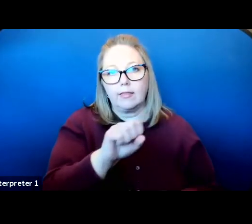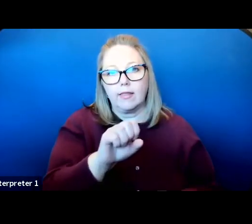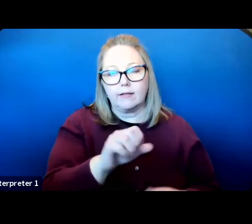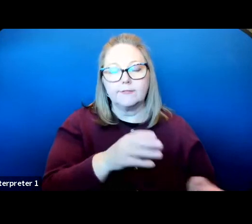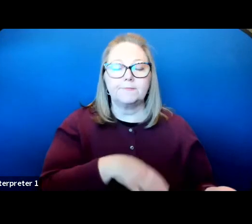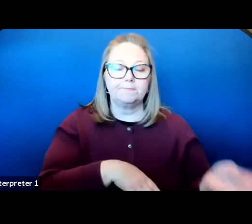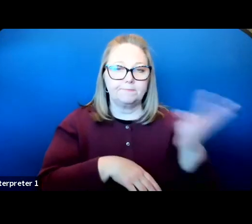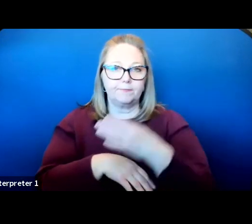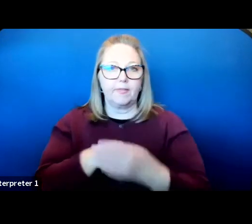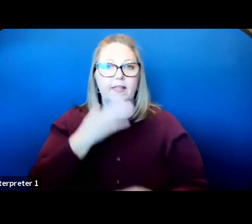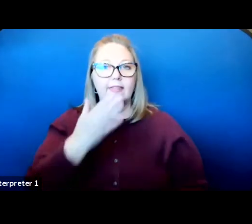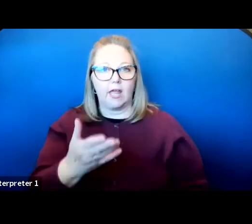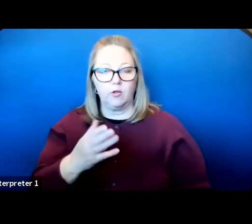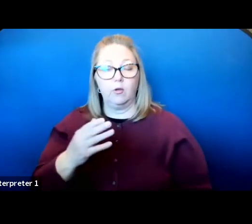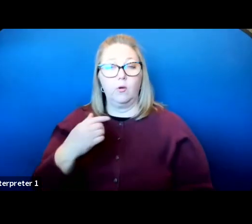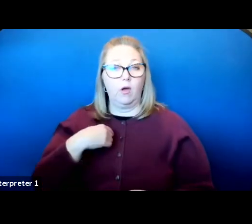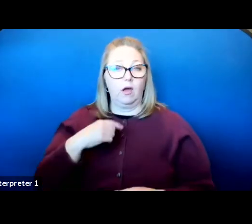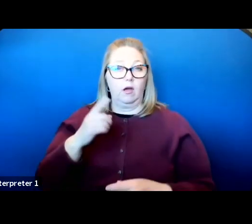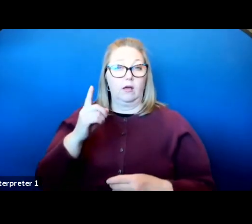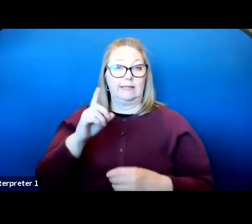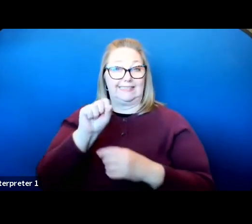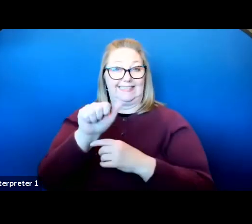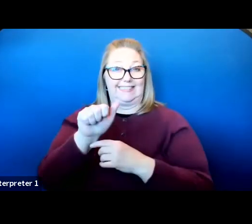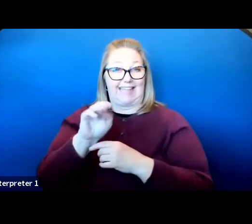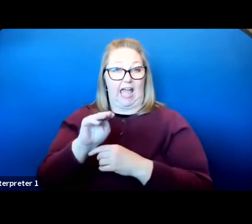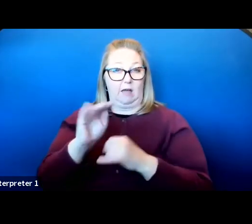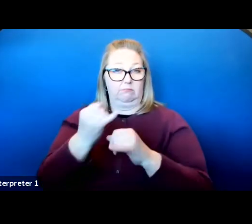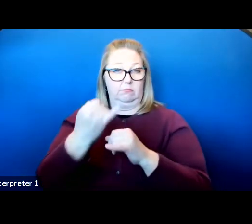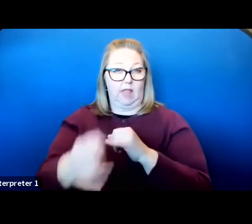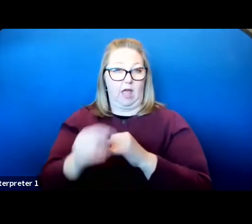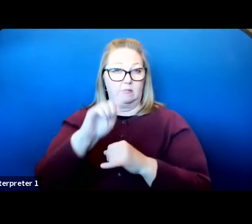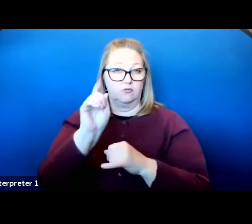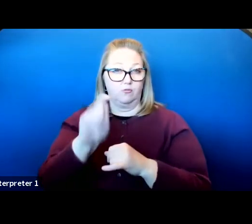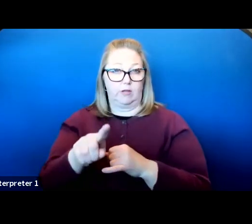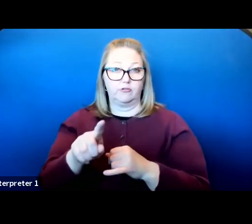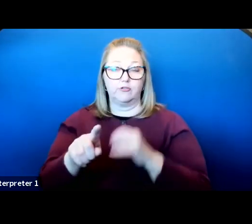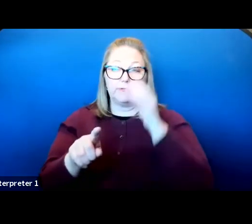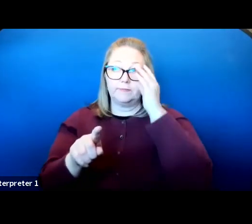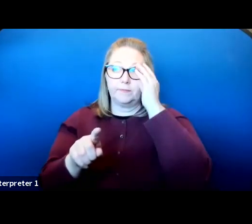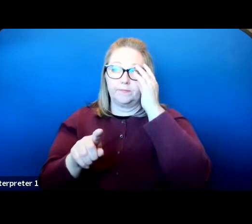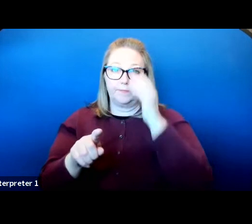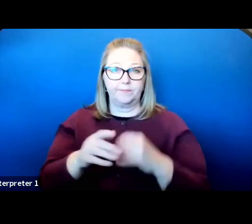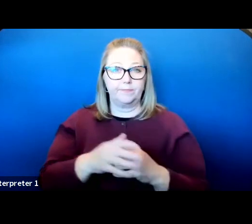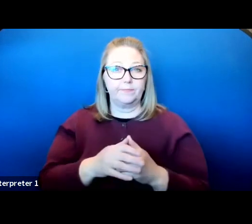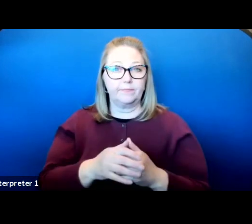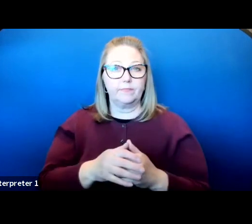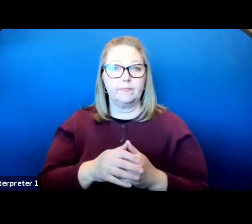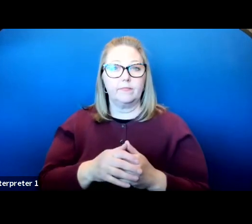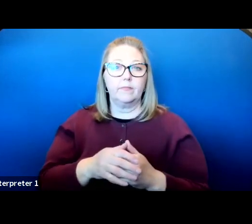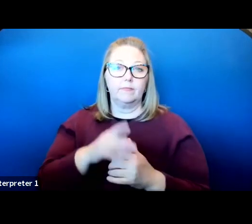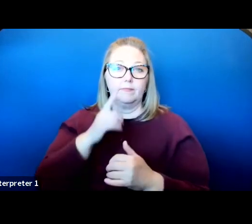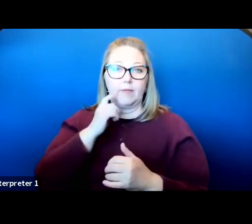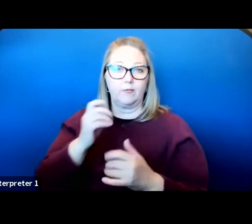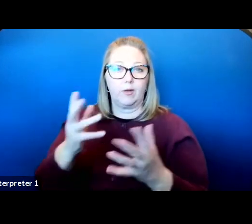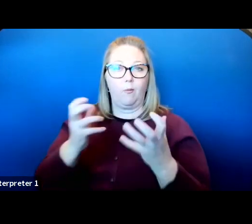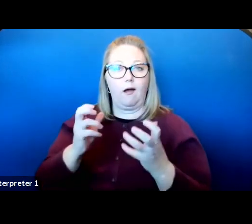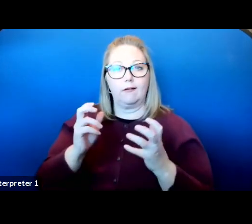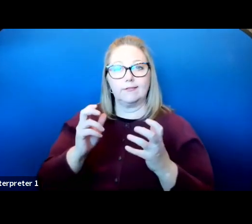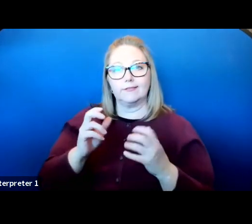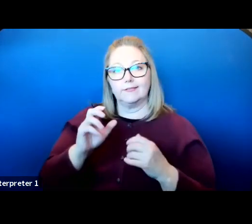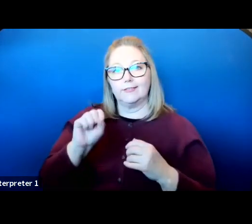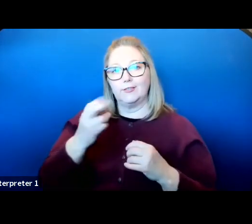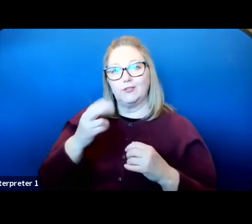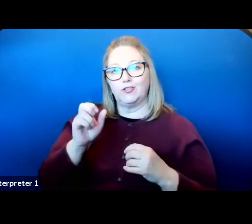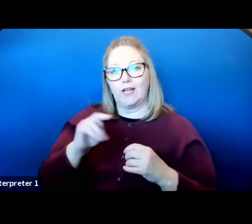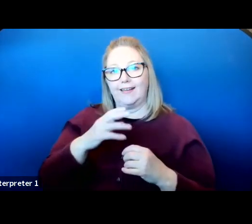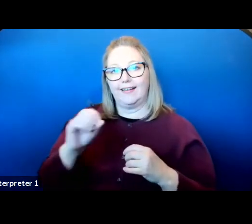follow up with additional questions afterward. We want to make sure we let folks like Shannon and Kevin get back to processing applications as